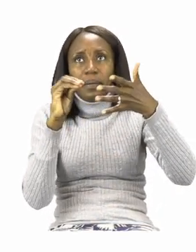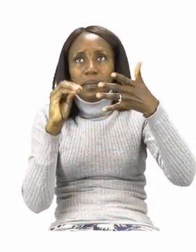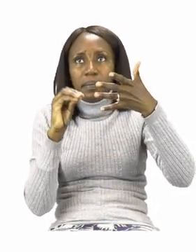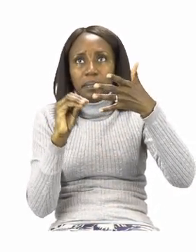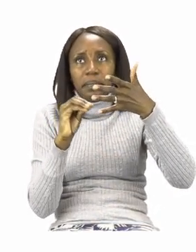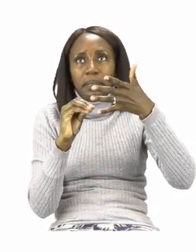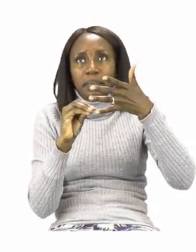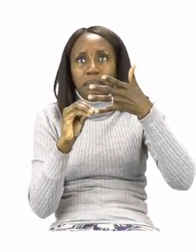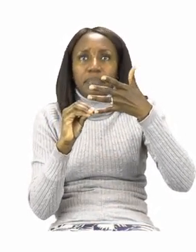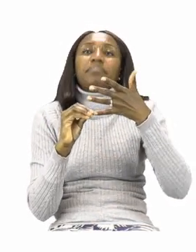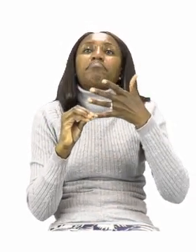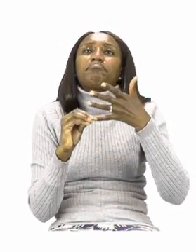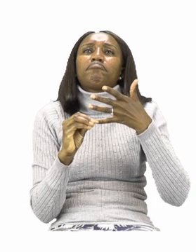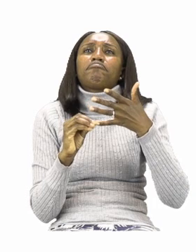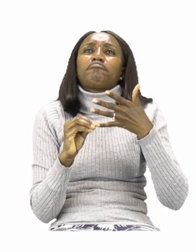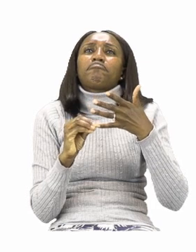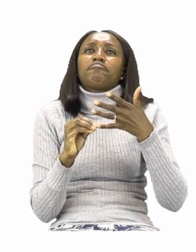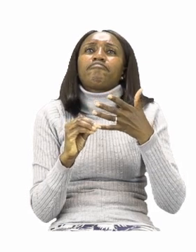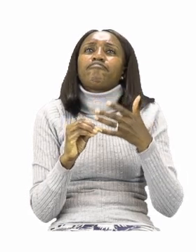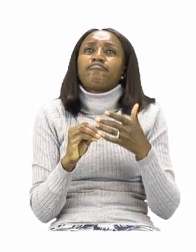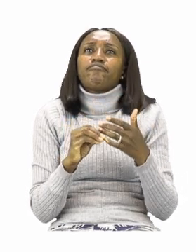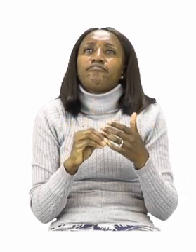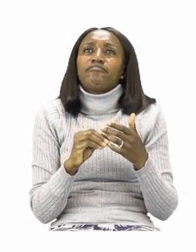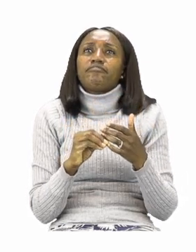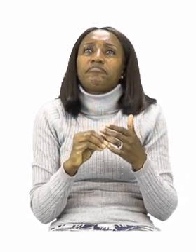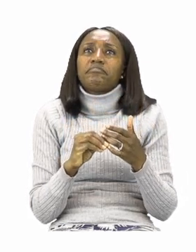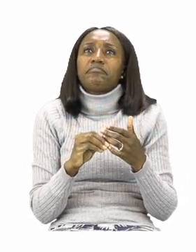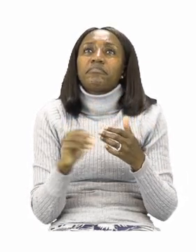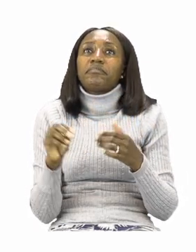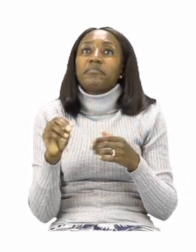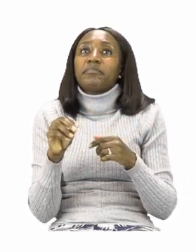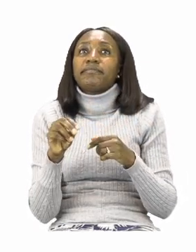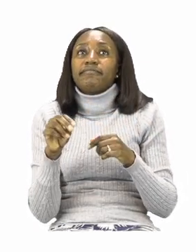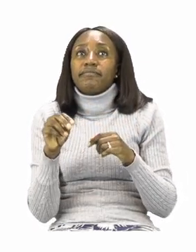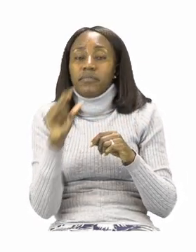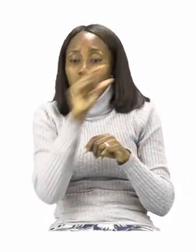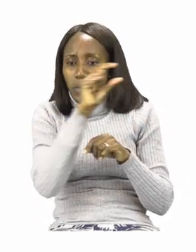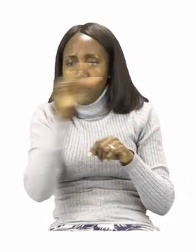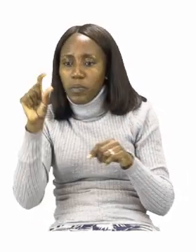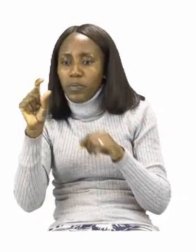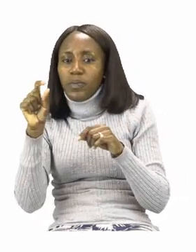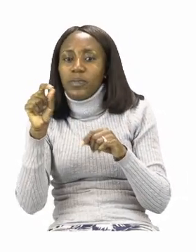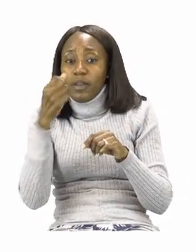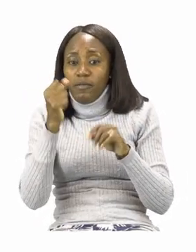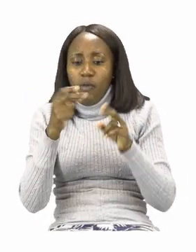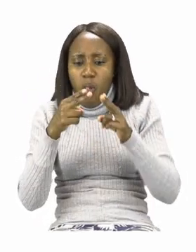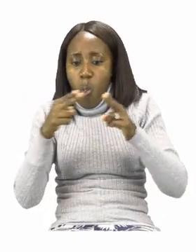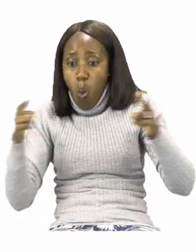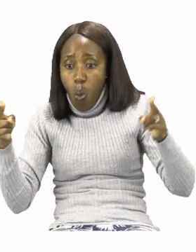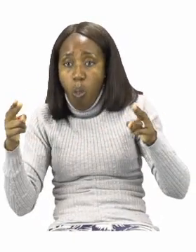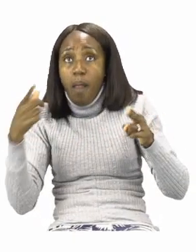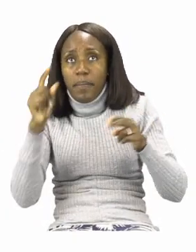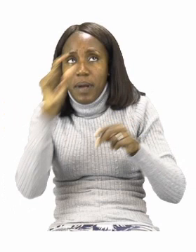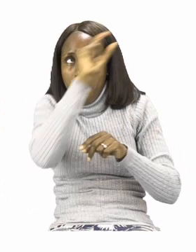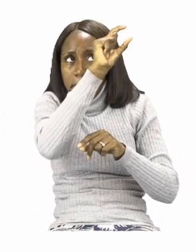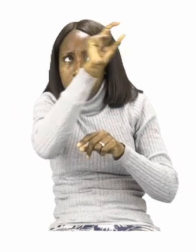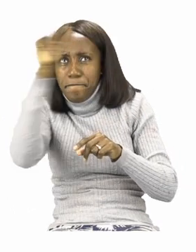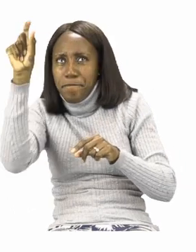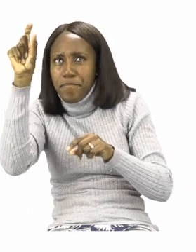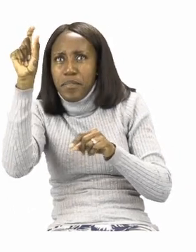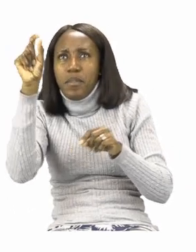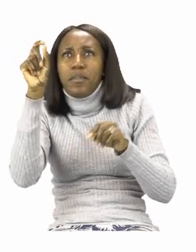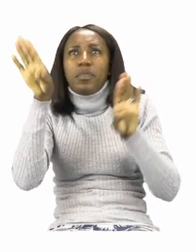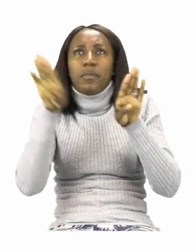and see which contraction fits best. Okay, I am going to